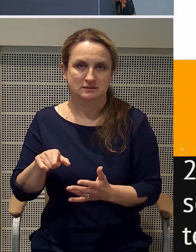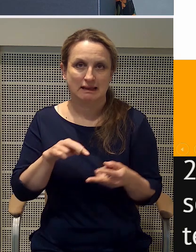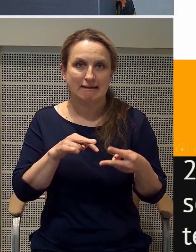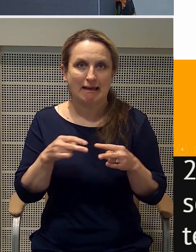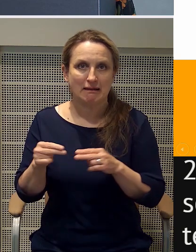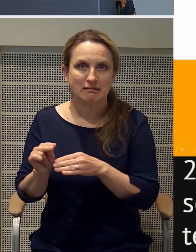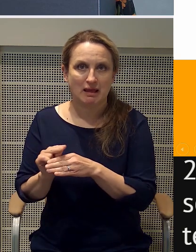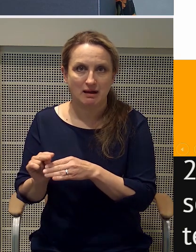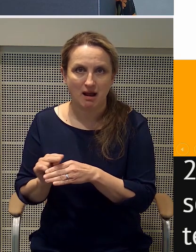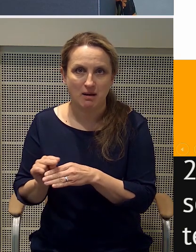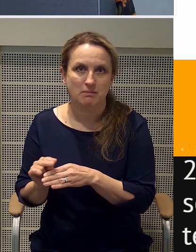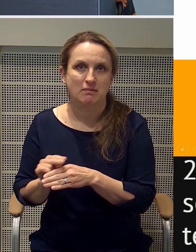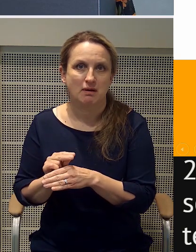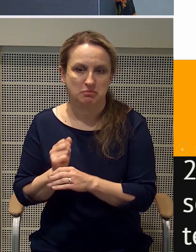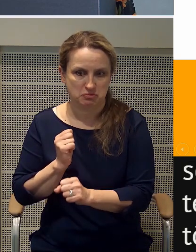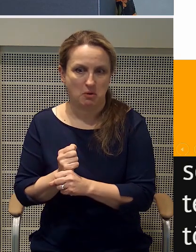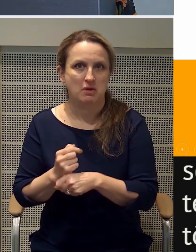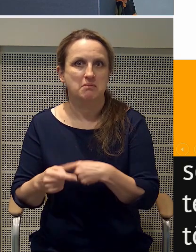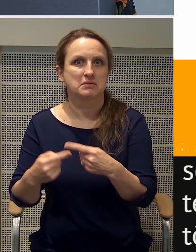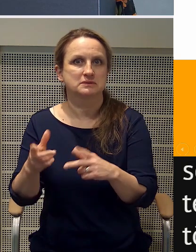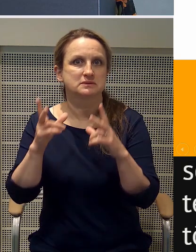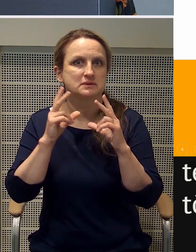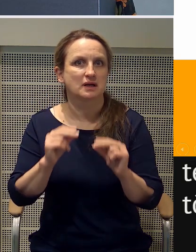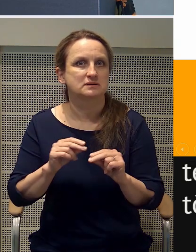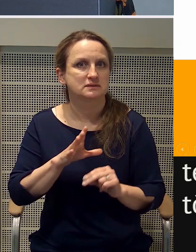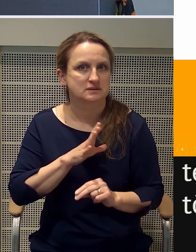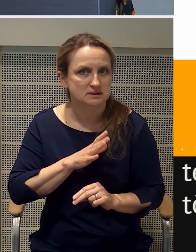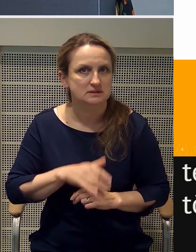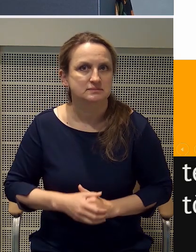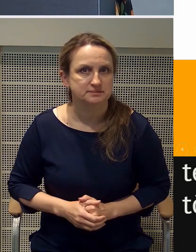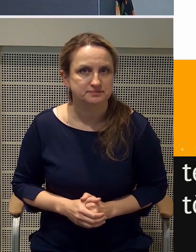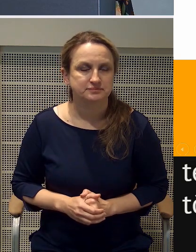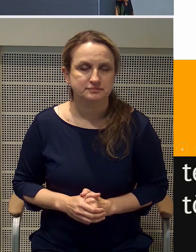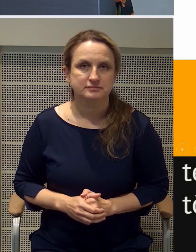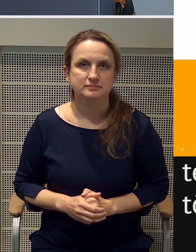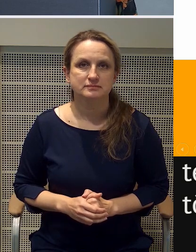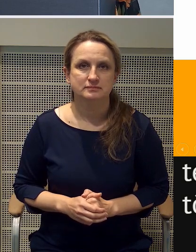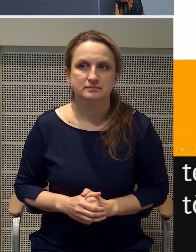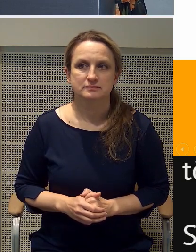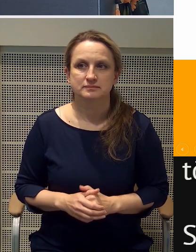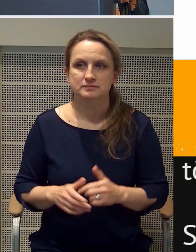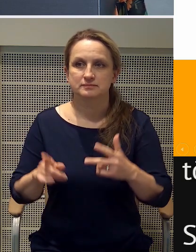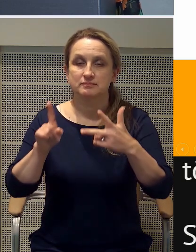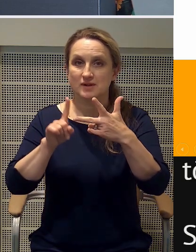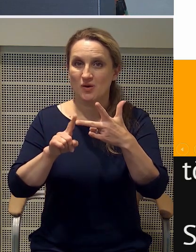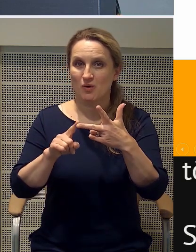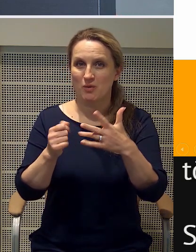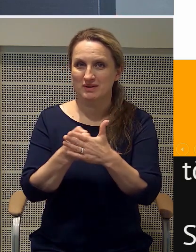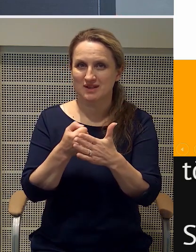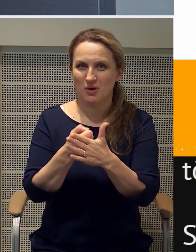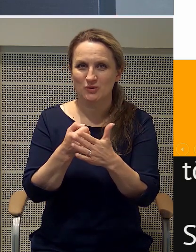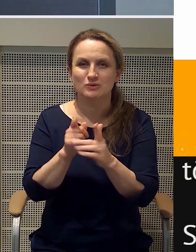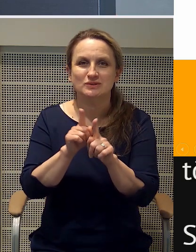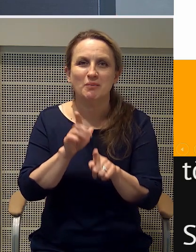well, actually. So this gene therapy really had an effect on him. And